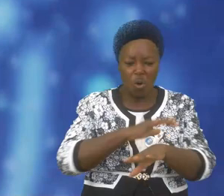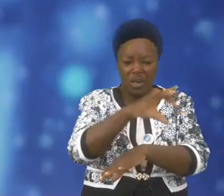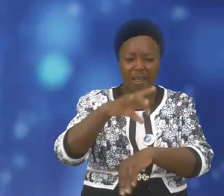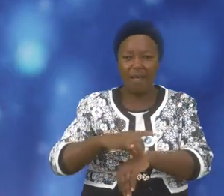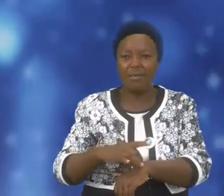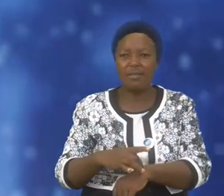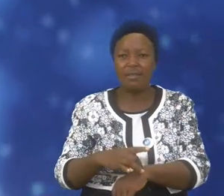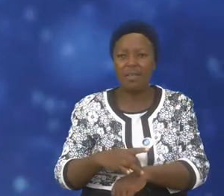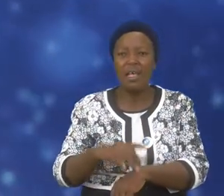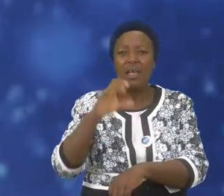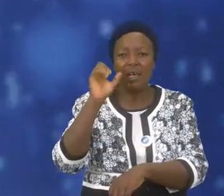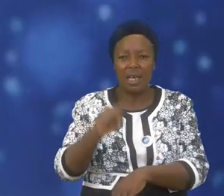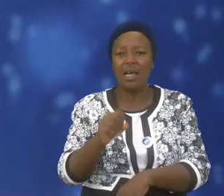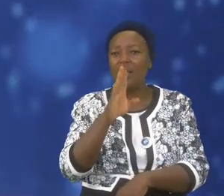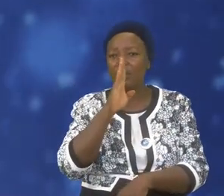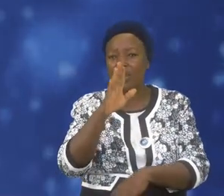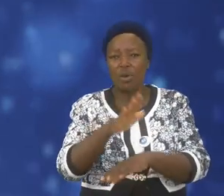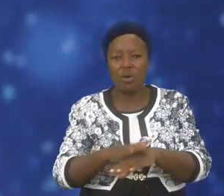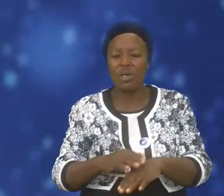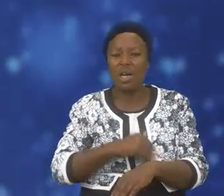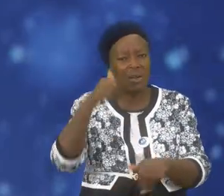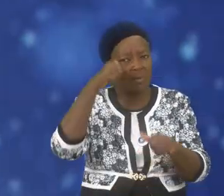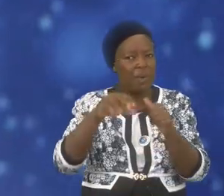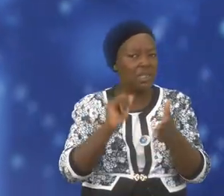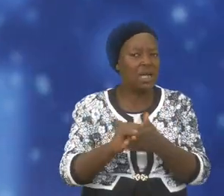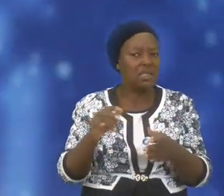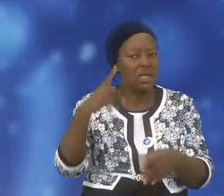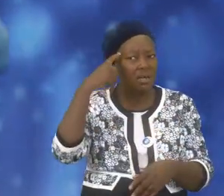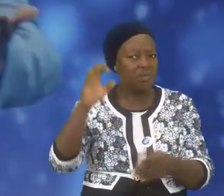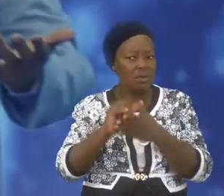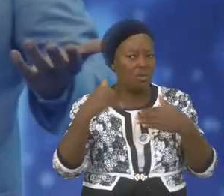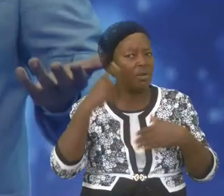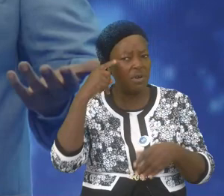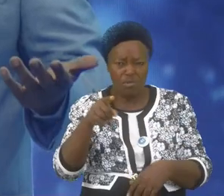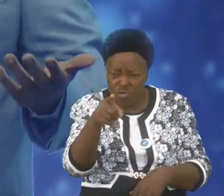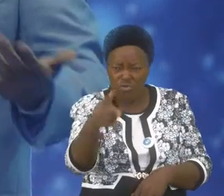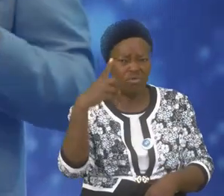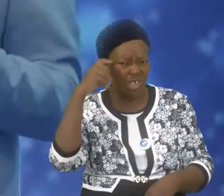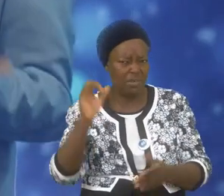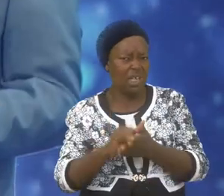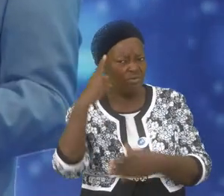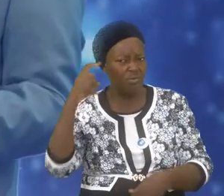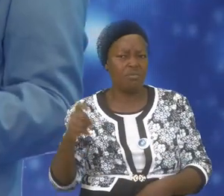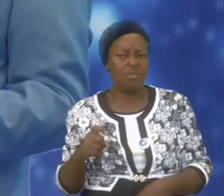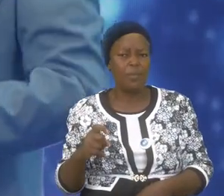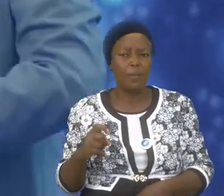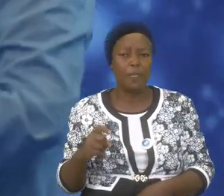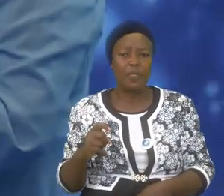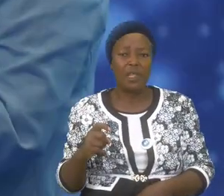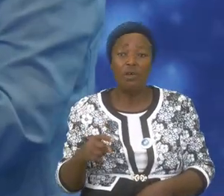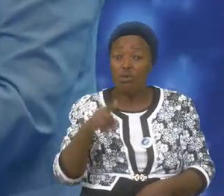you have dreamt. You dreamt the dream, you forgot, and you want